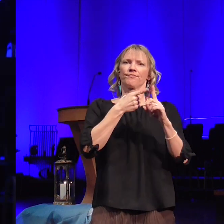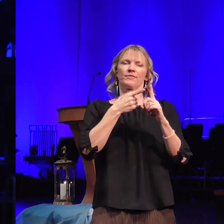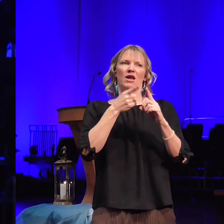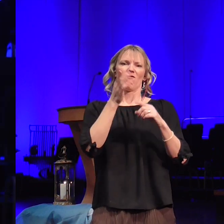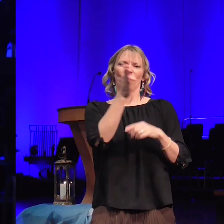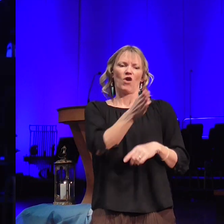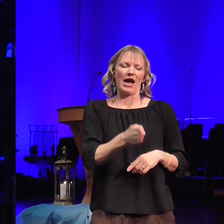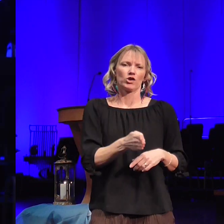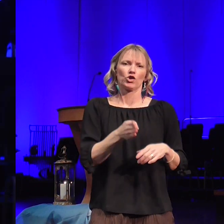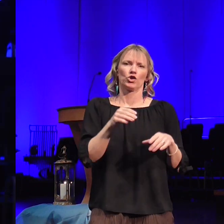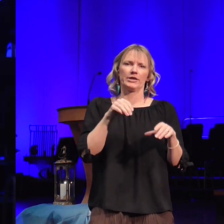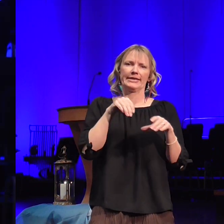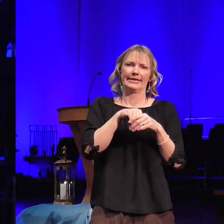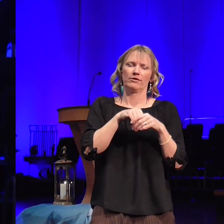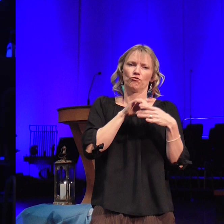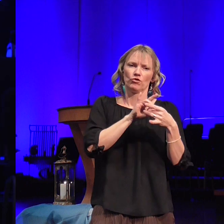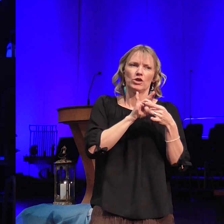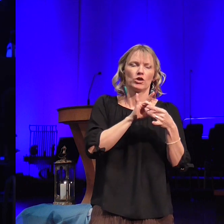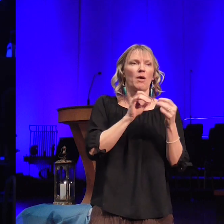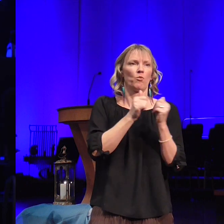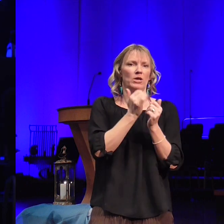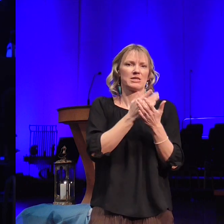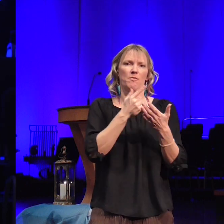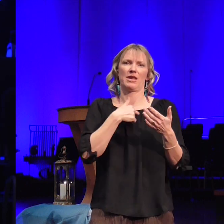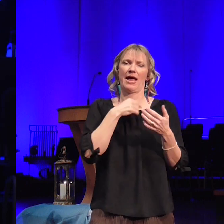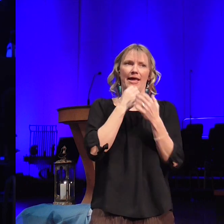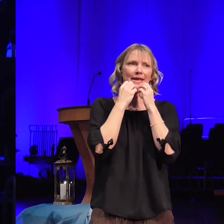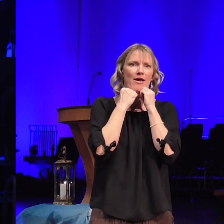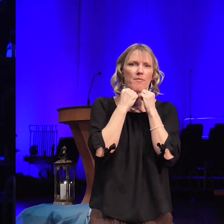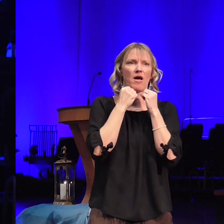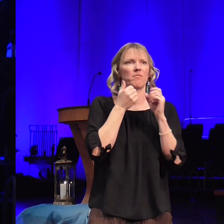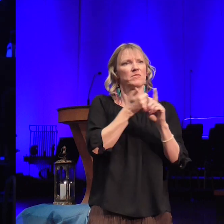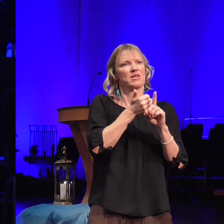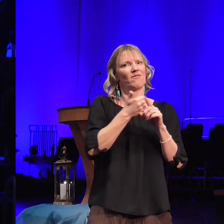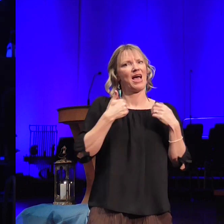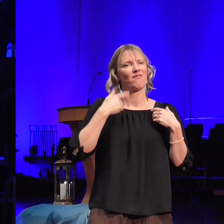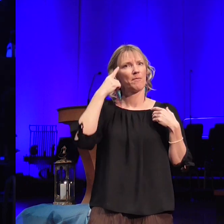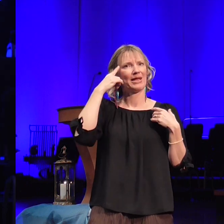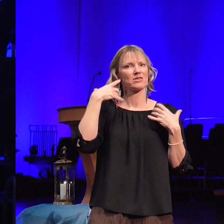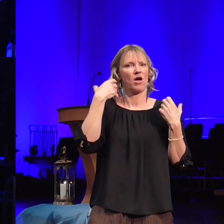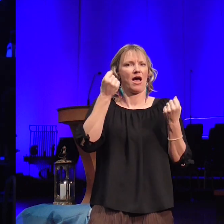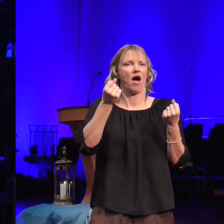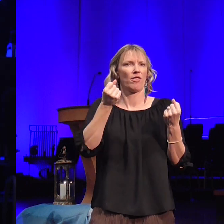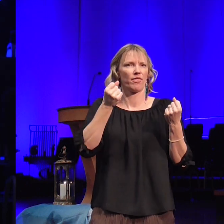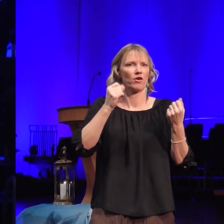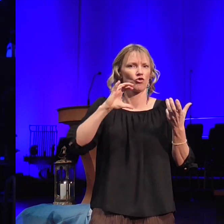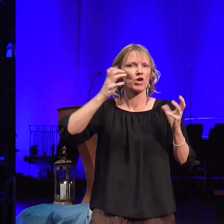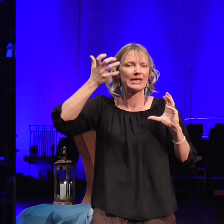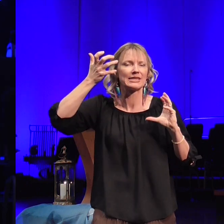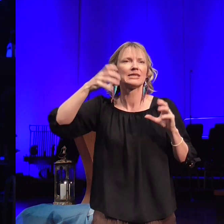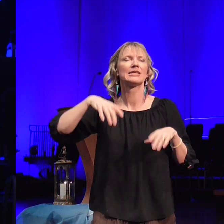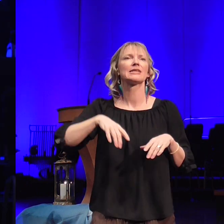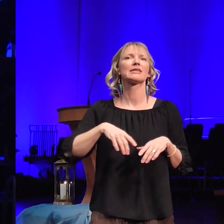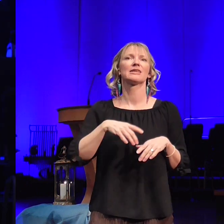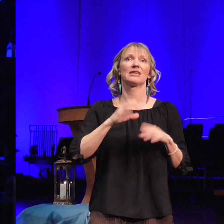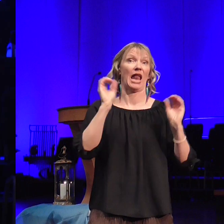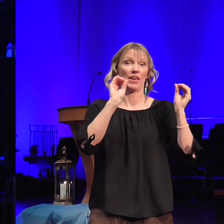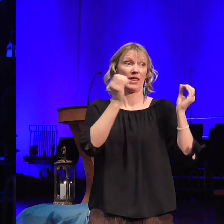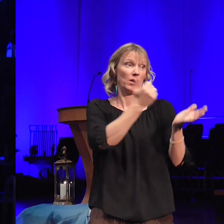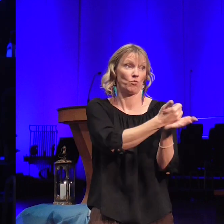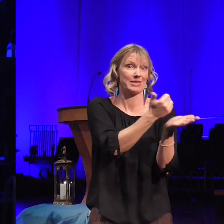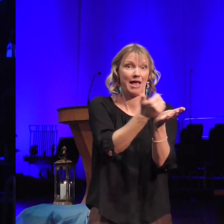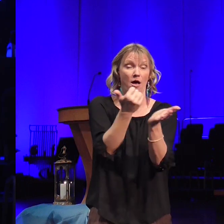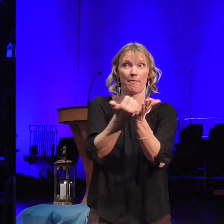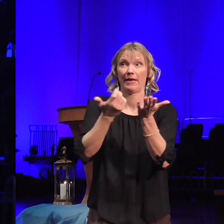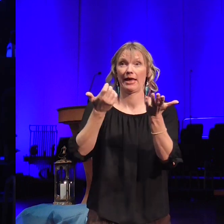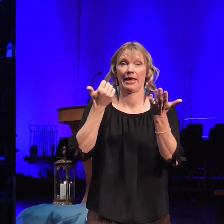in a relationship with someone I cared deeply, who was having a mental health crisis. And maybe you've had this too, where nothing was helping.